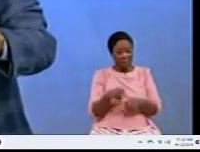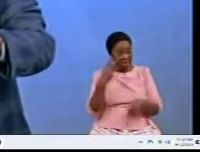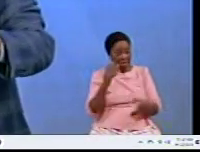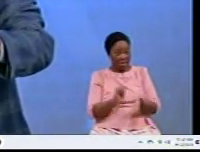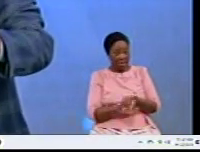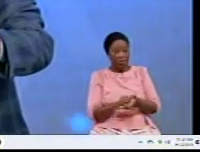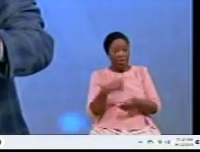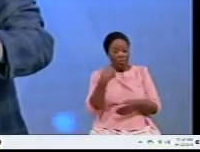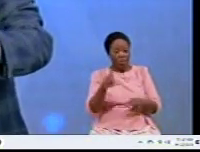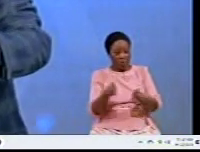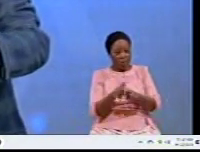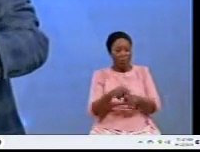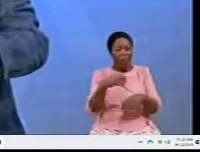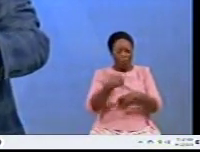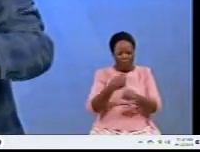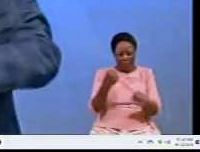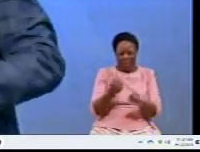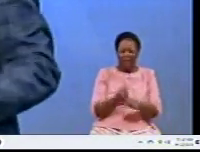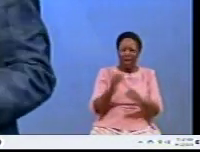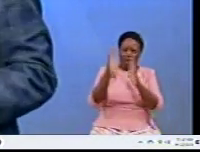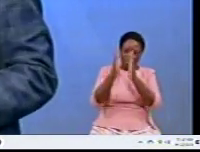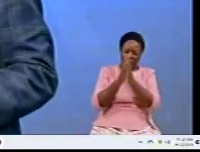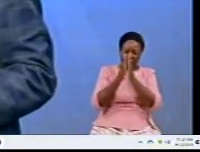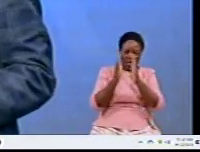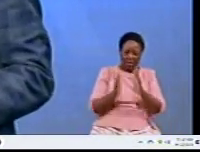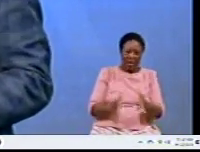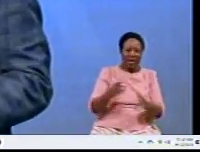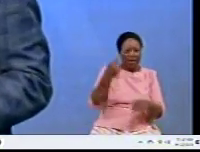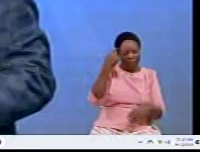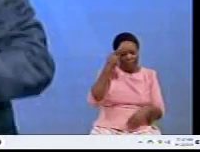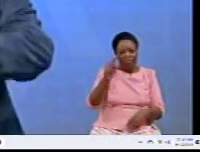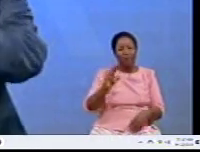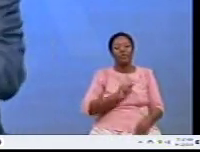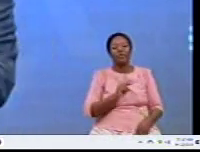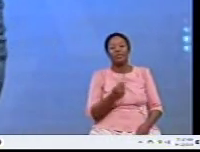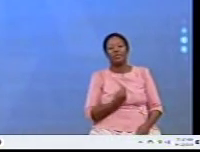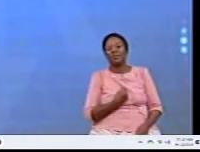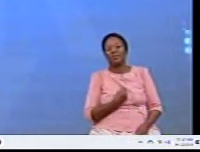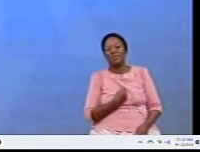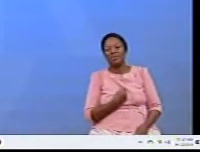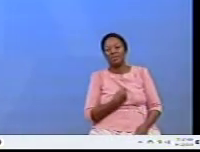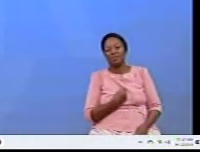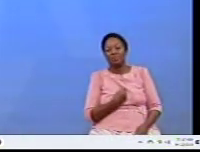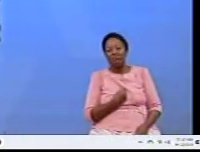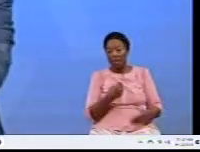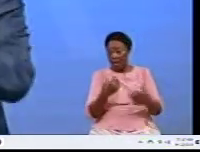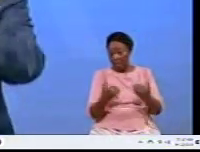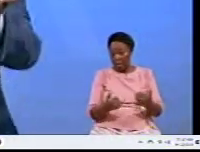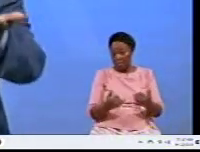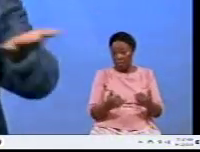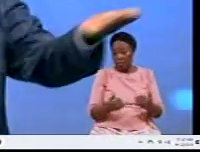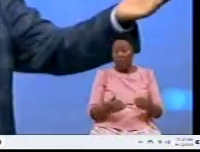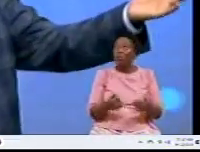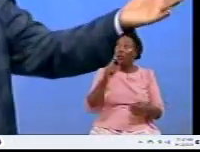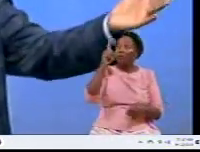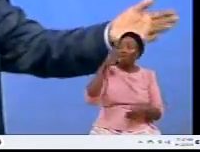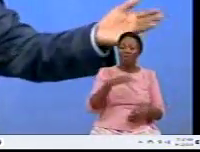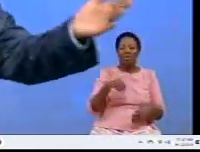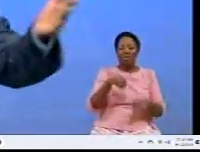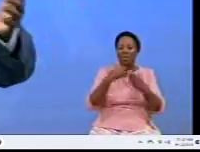also maketh intercession for us. Now he was in heaven,